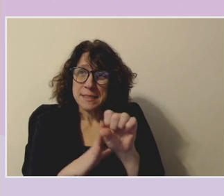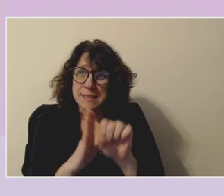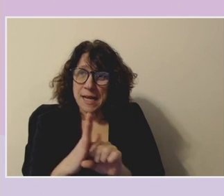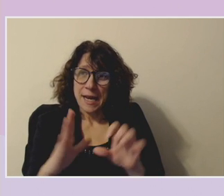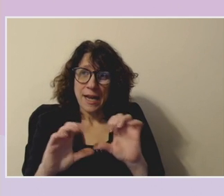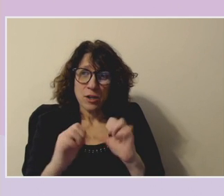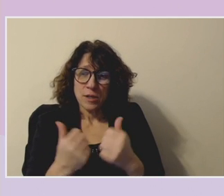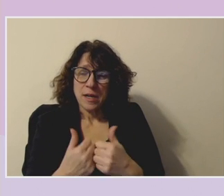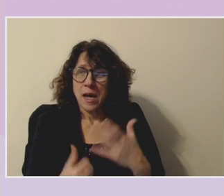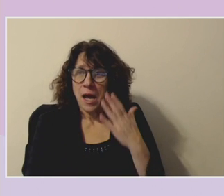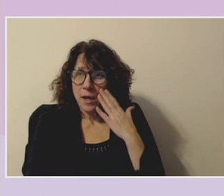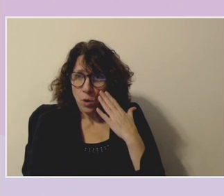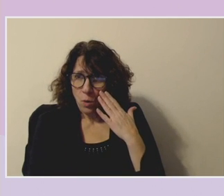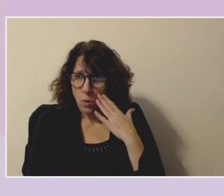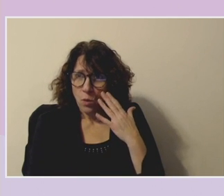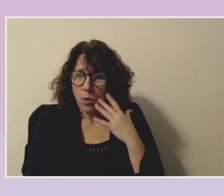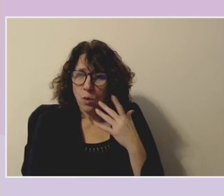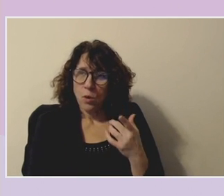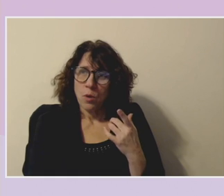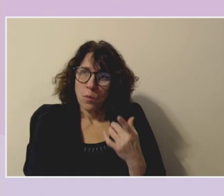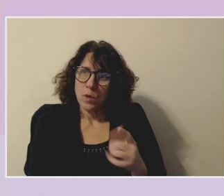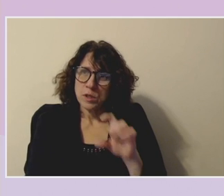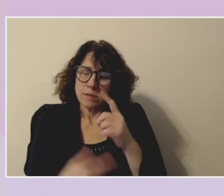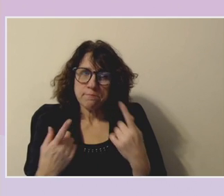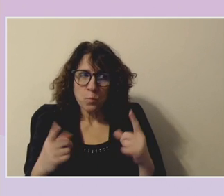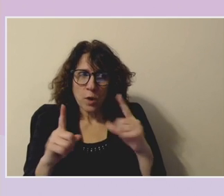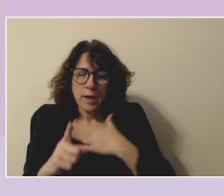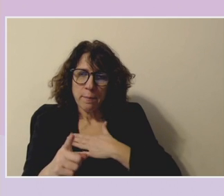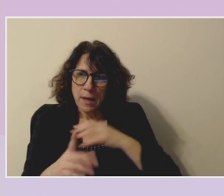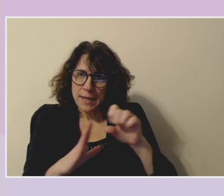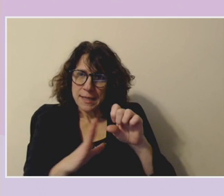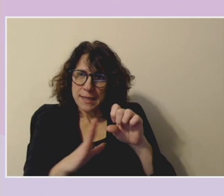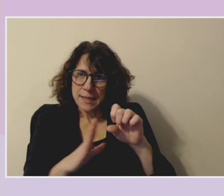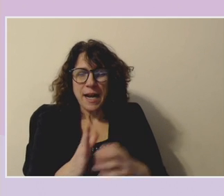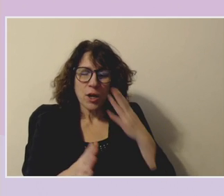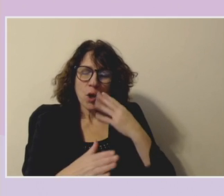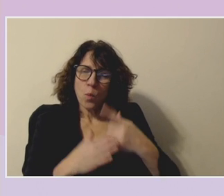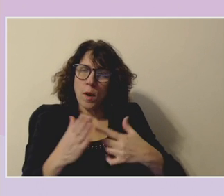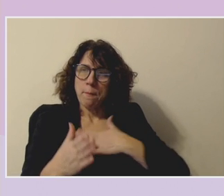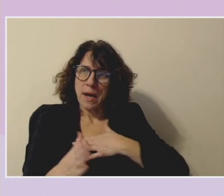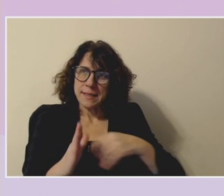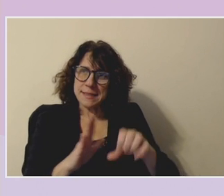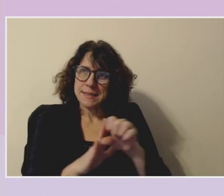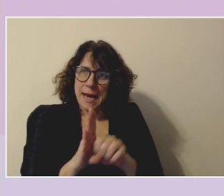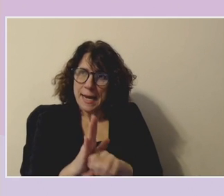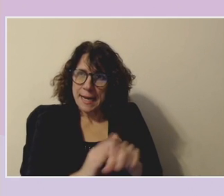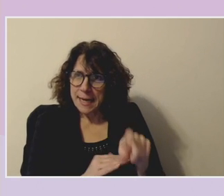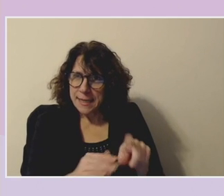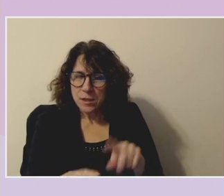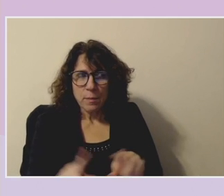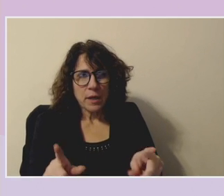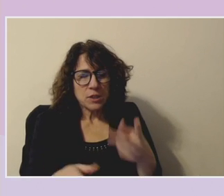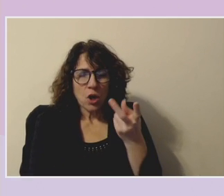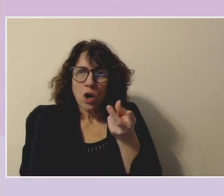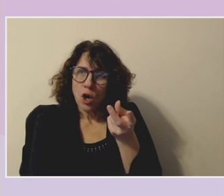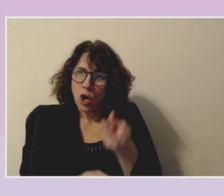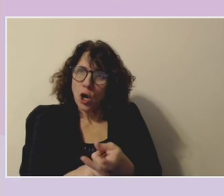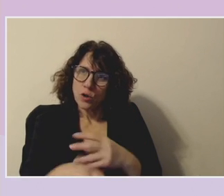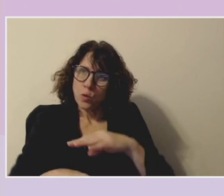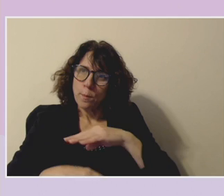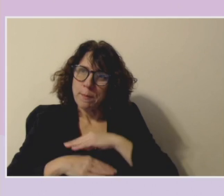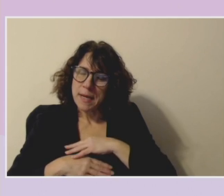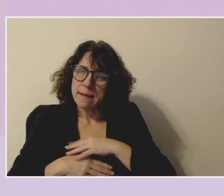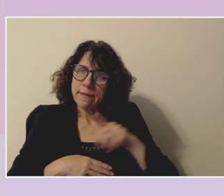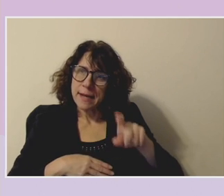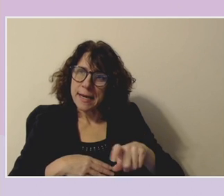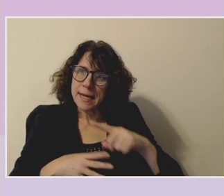what has worked in my state. I know what my state needs. but it's really hard to meet all of those needs for the